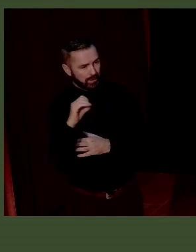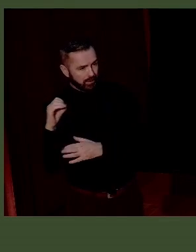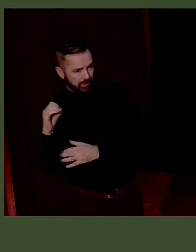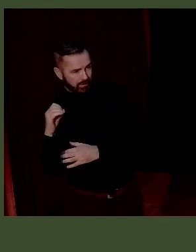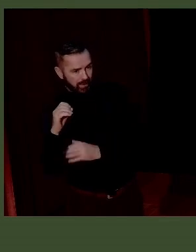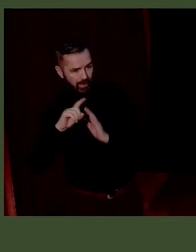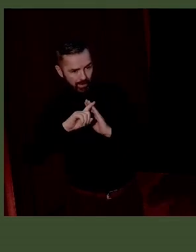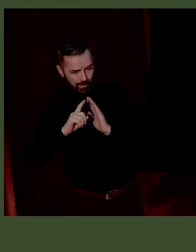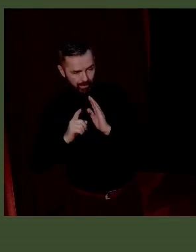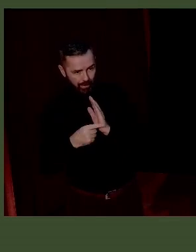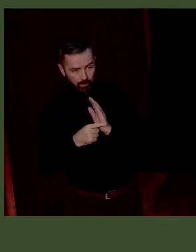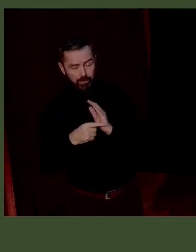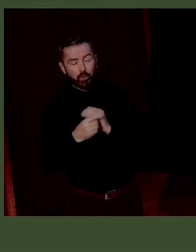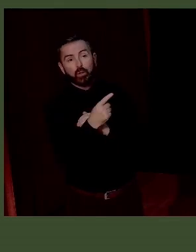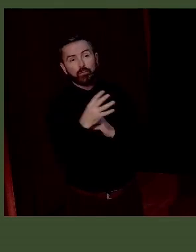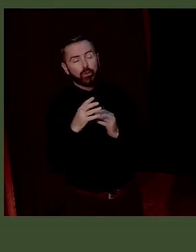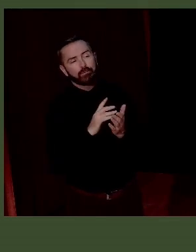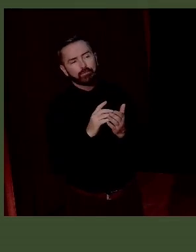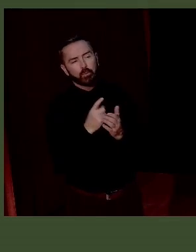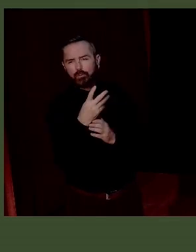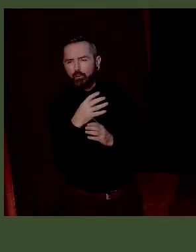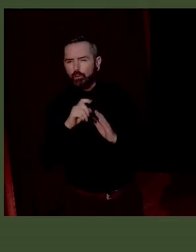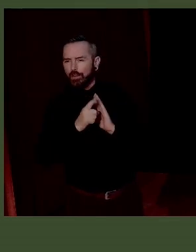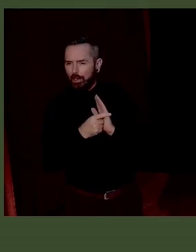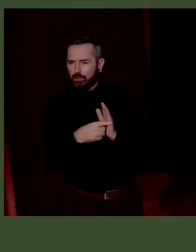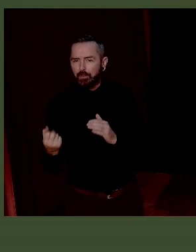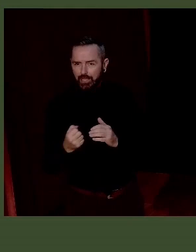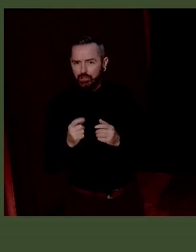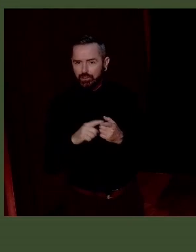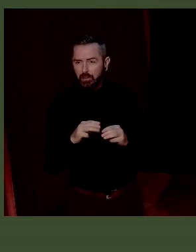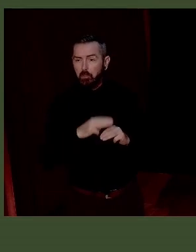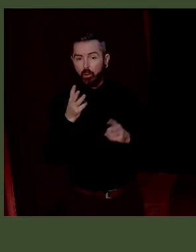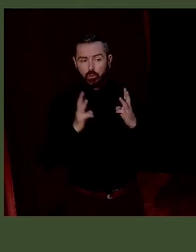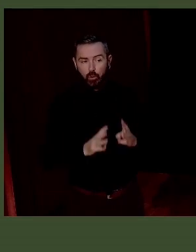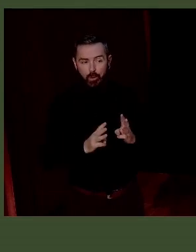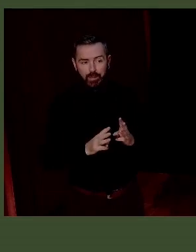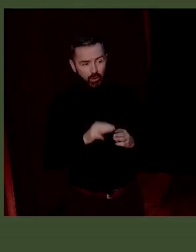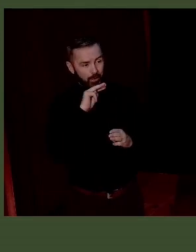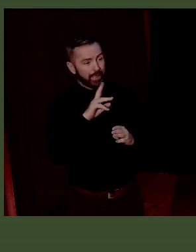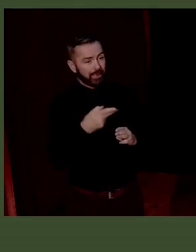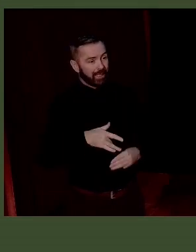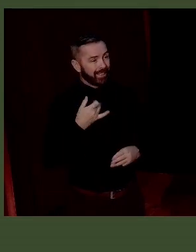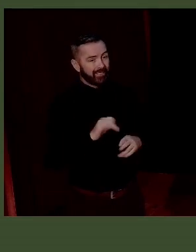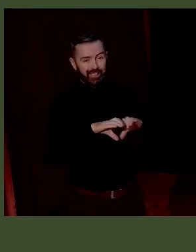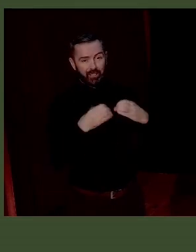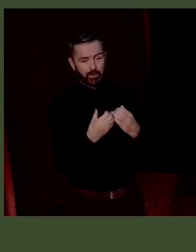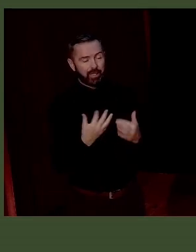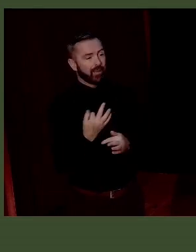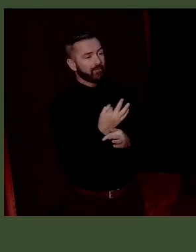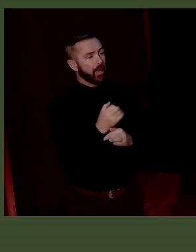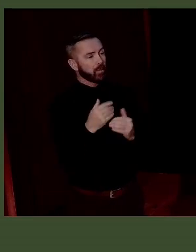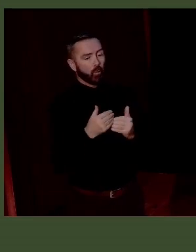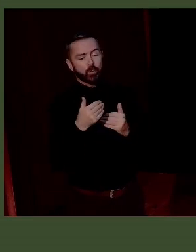pensioners. 67,000 were women. And they enabled elderly people to live in the community. Families, including more distant relatives,